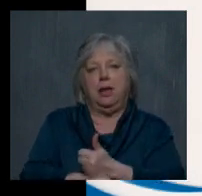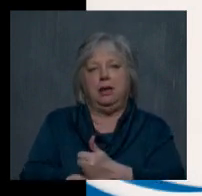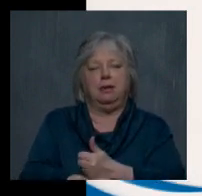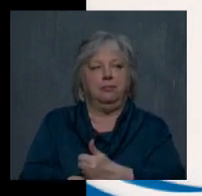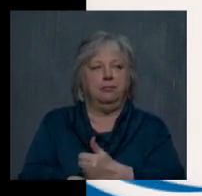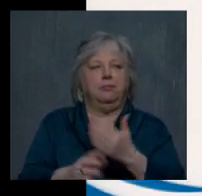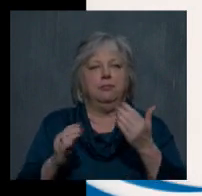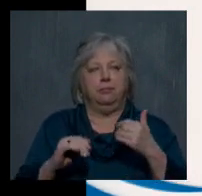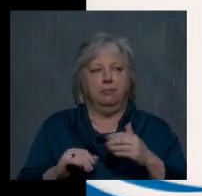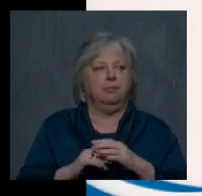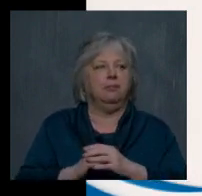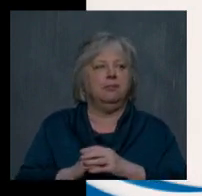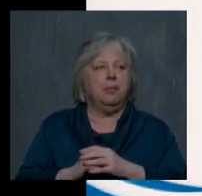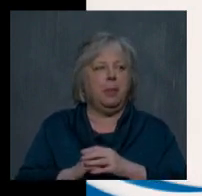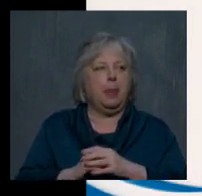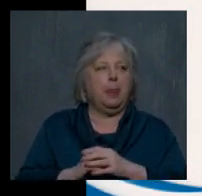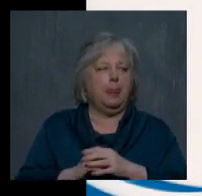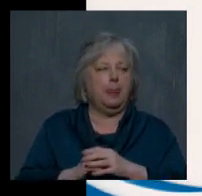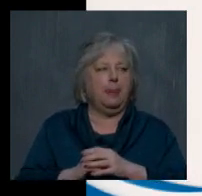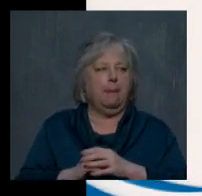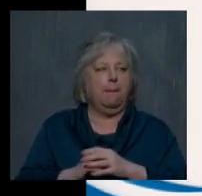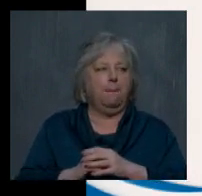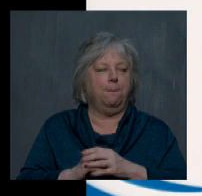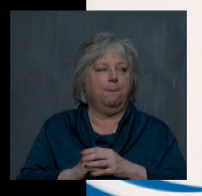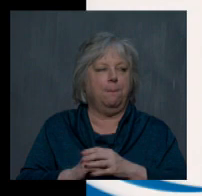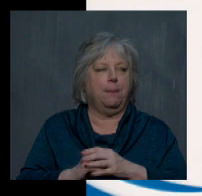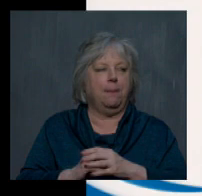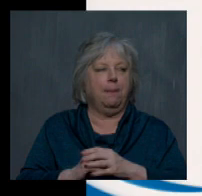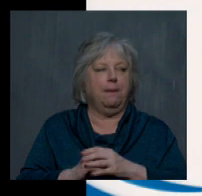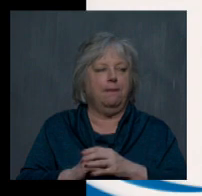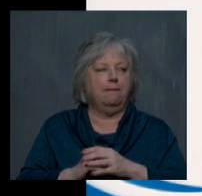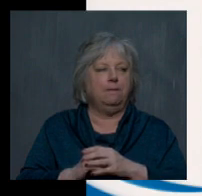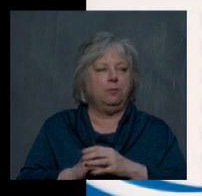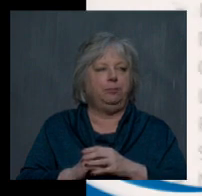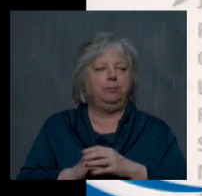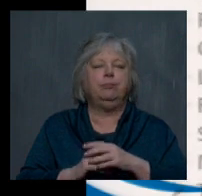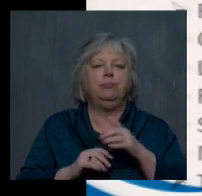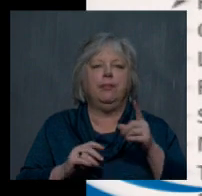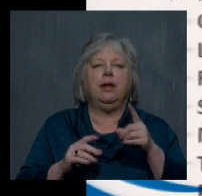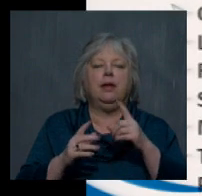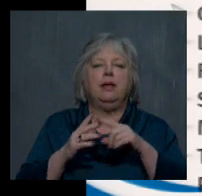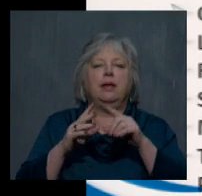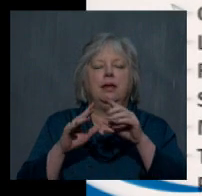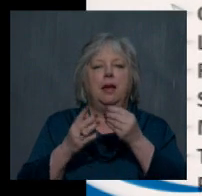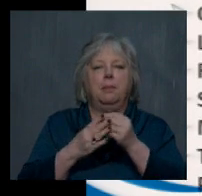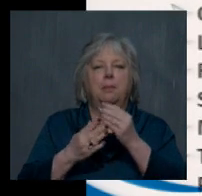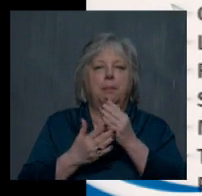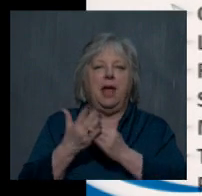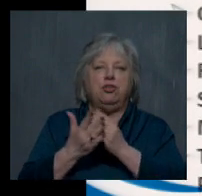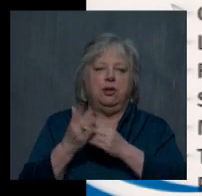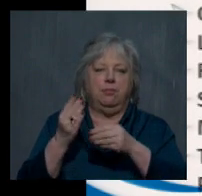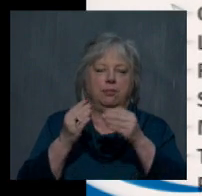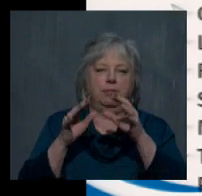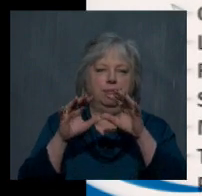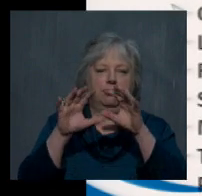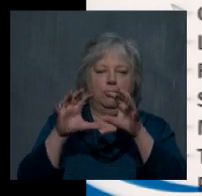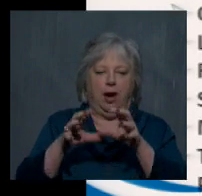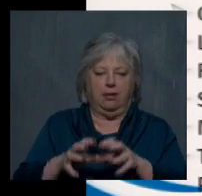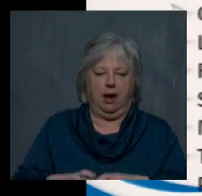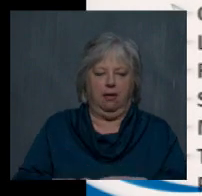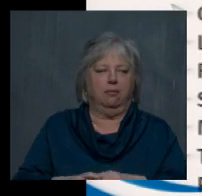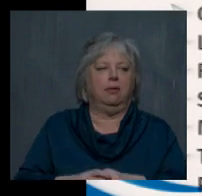slide. Well, there we go. Okay, so this is how it breaks down, just to give you some